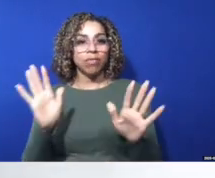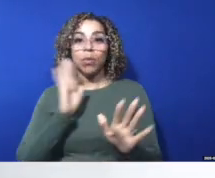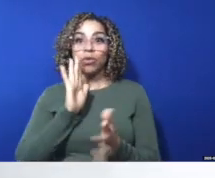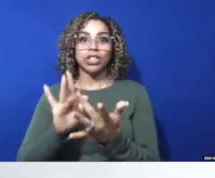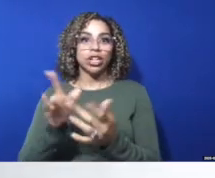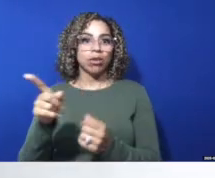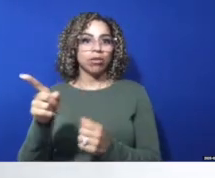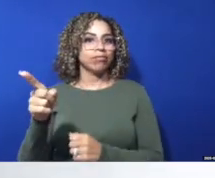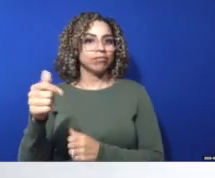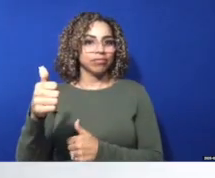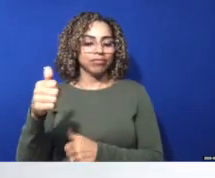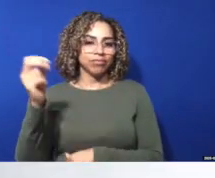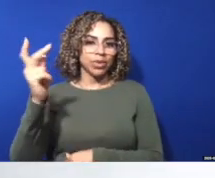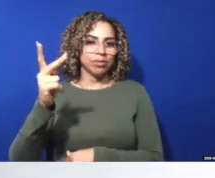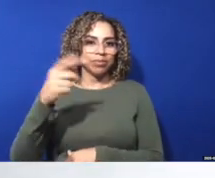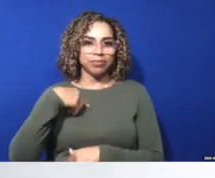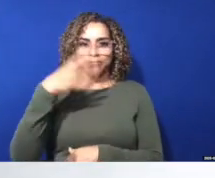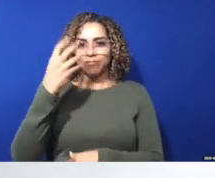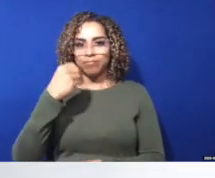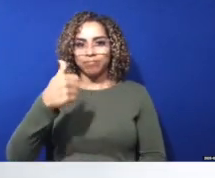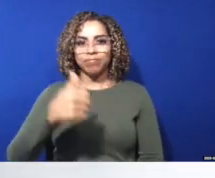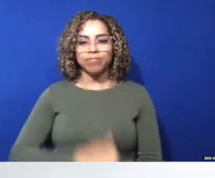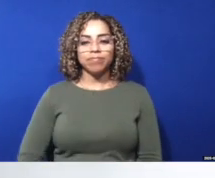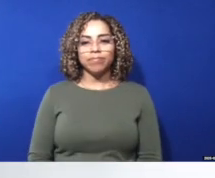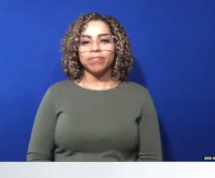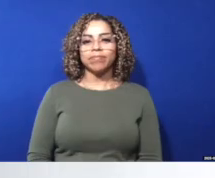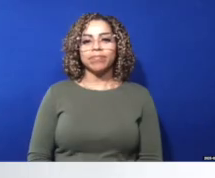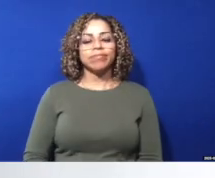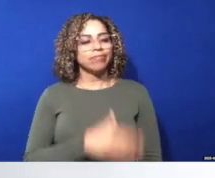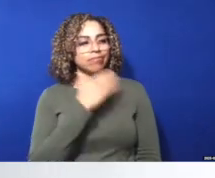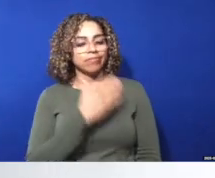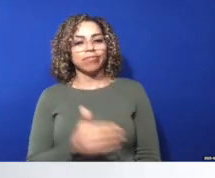Okay. All right. Hop off. Thanks, Adelina.